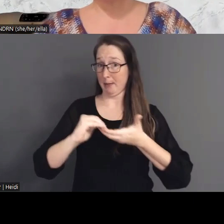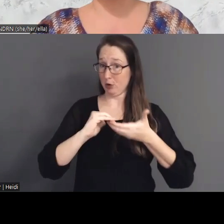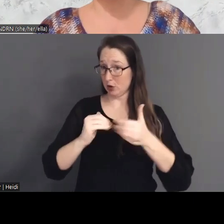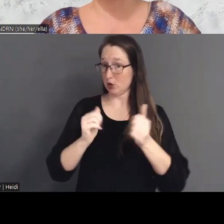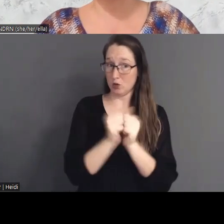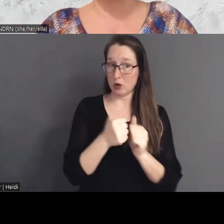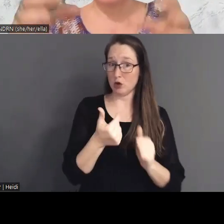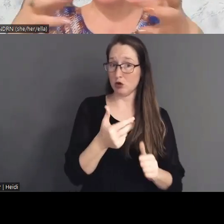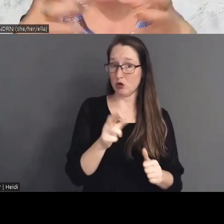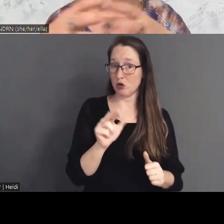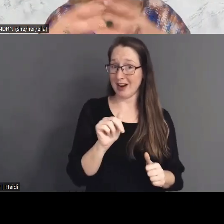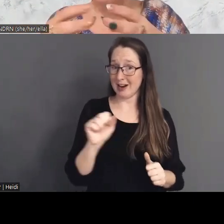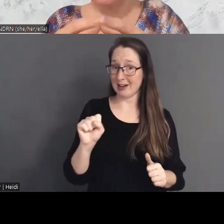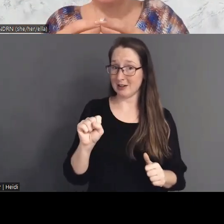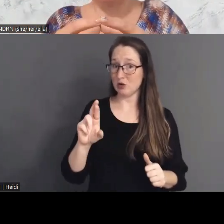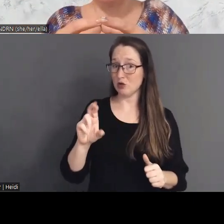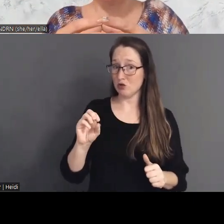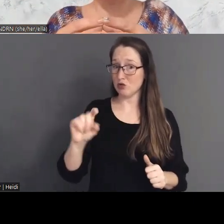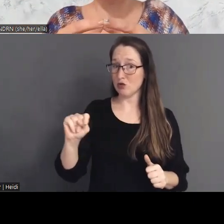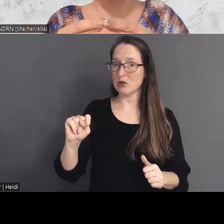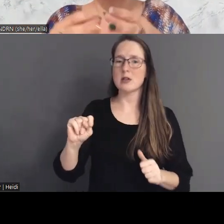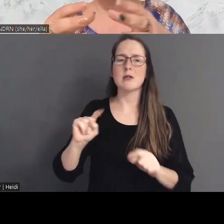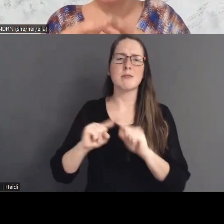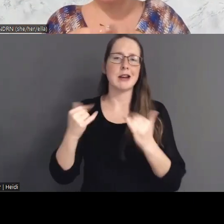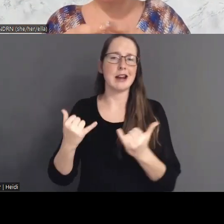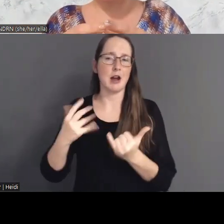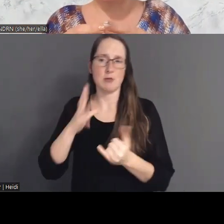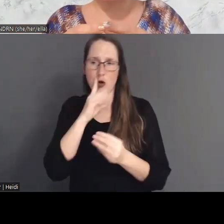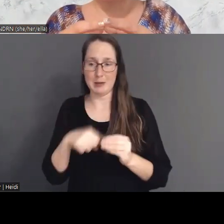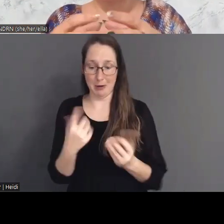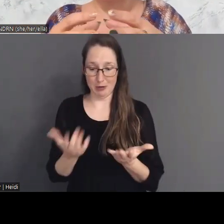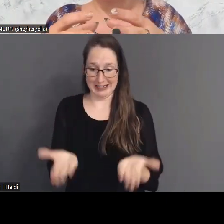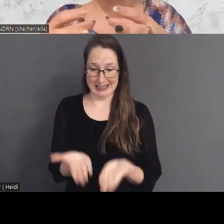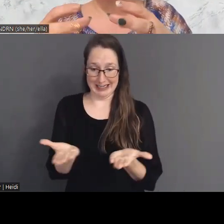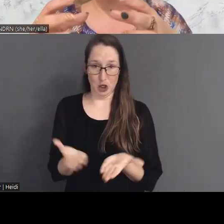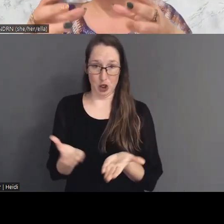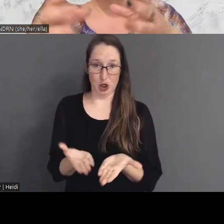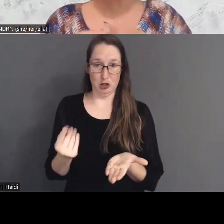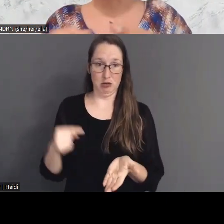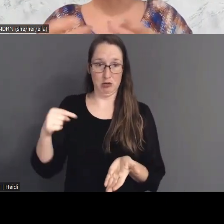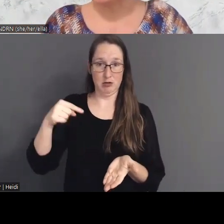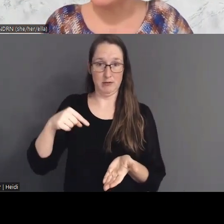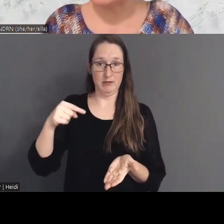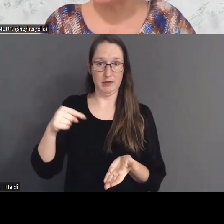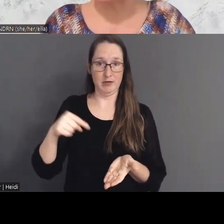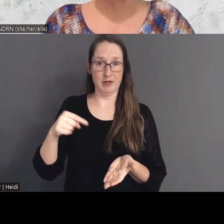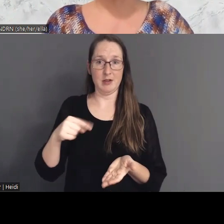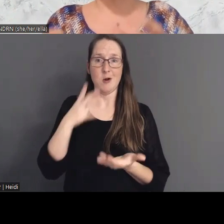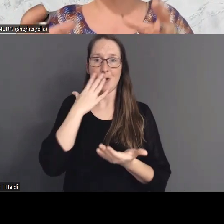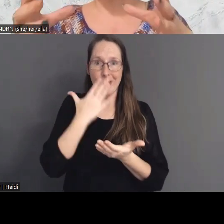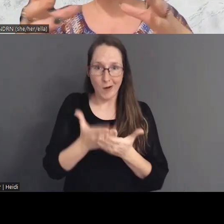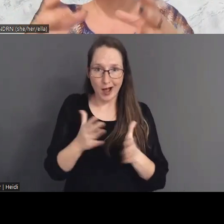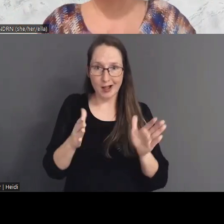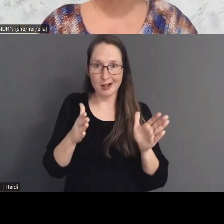the grassroots, but then I'm also talking about here the